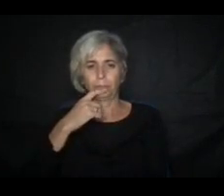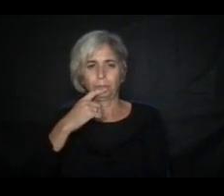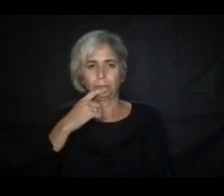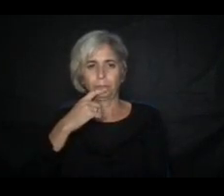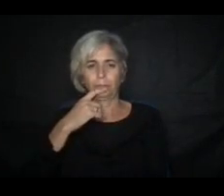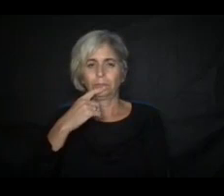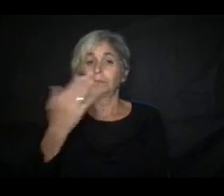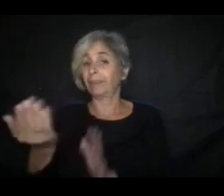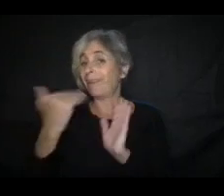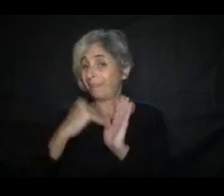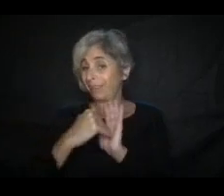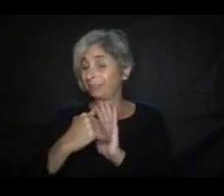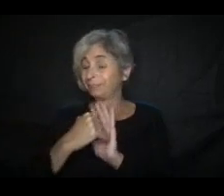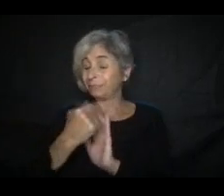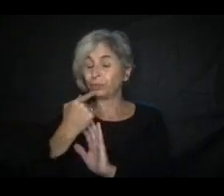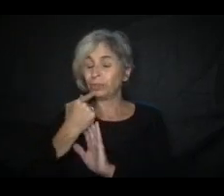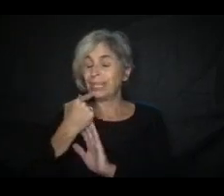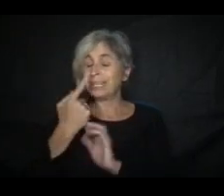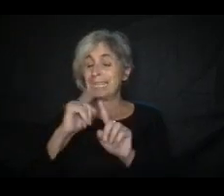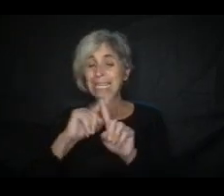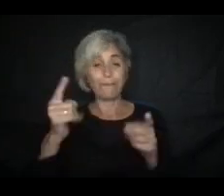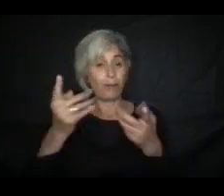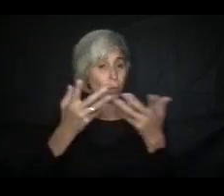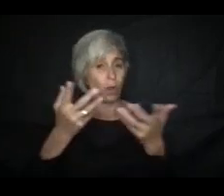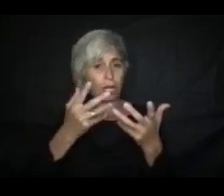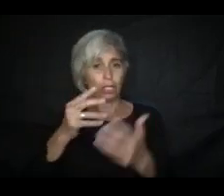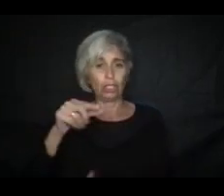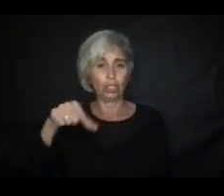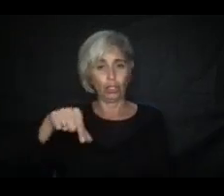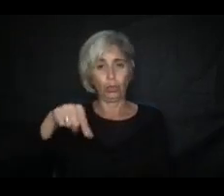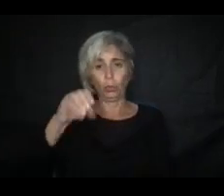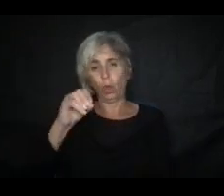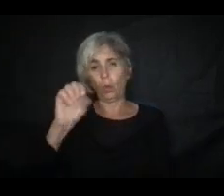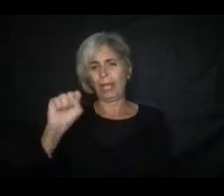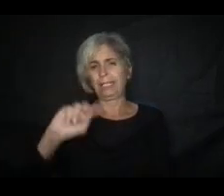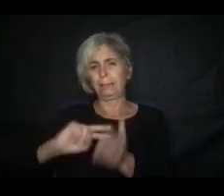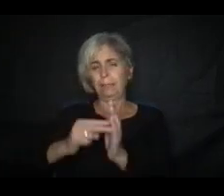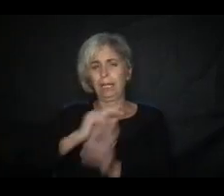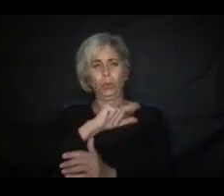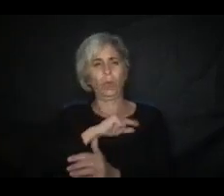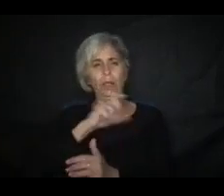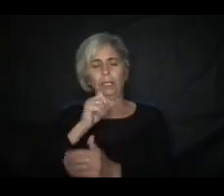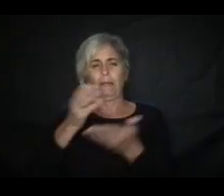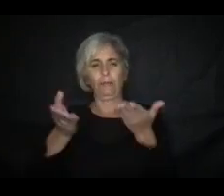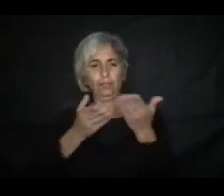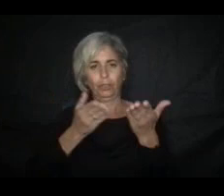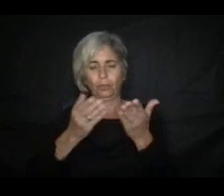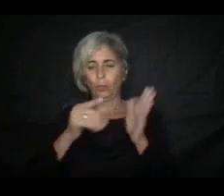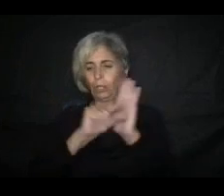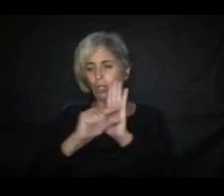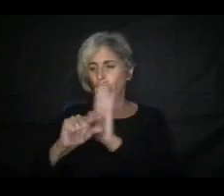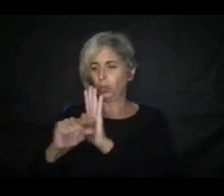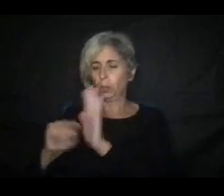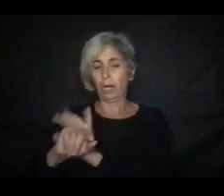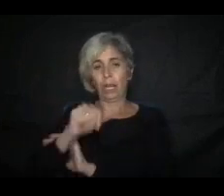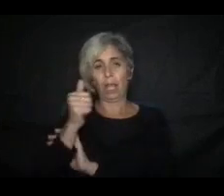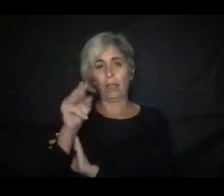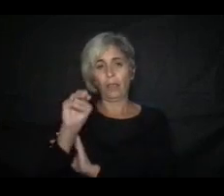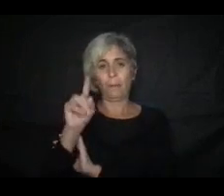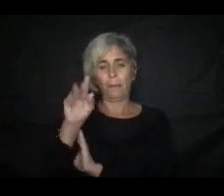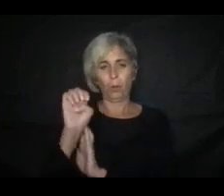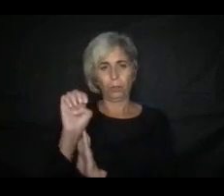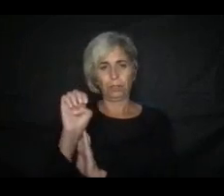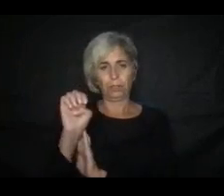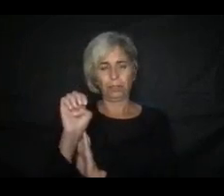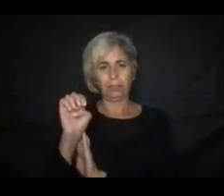So again, what's different about QoS is it also gives us a way to grade other modes, which was missing in